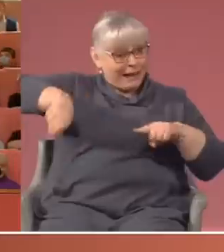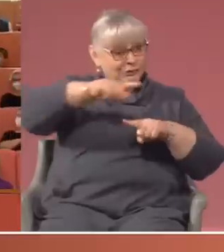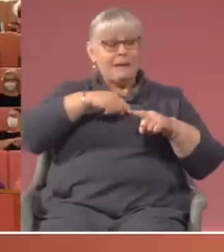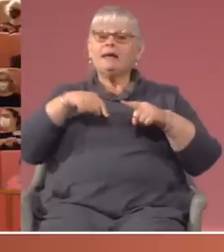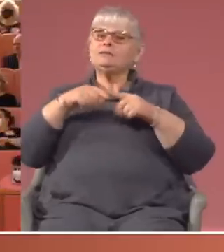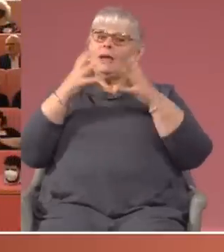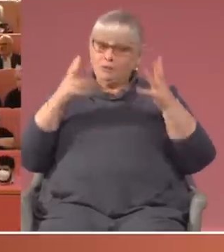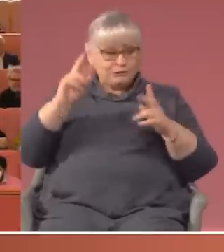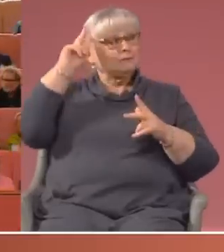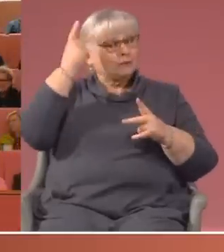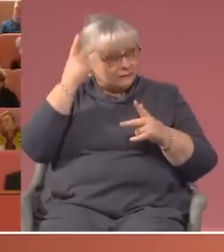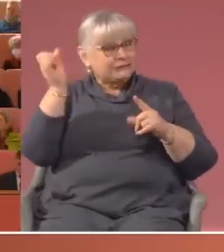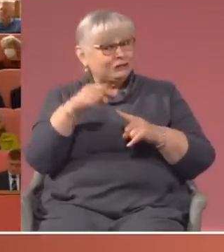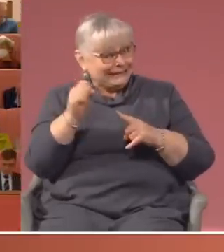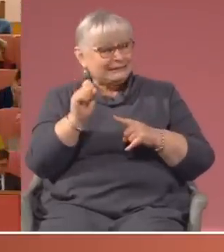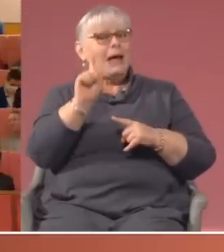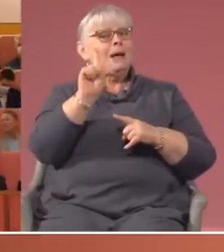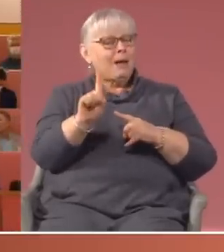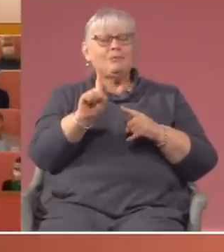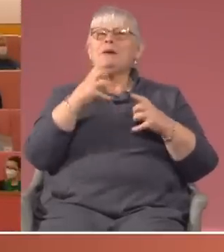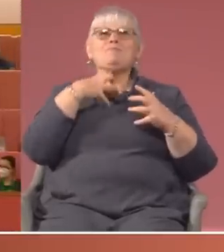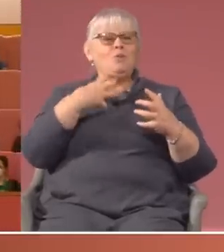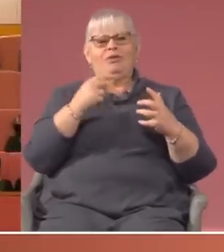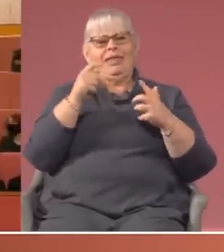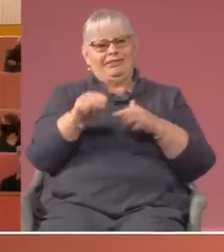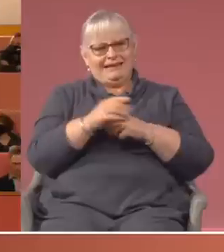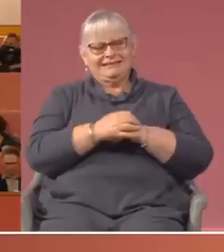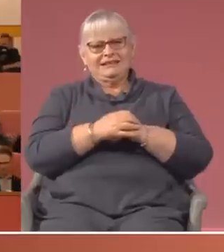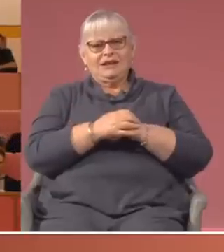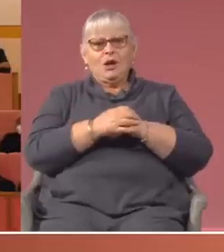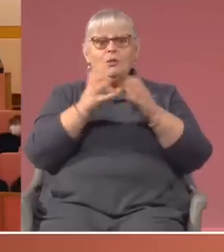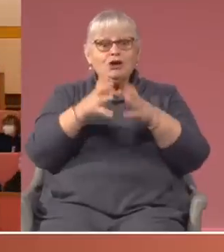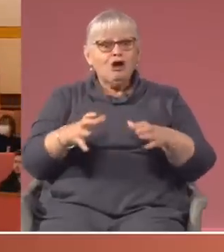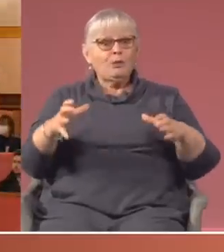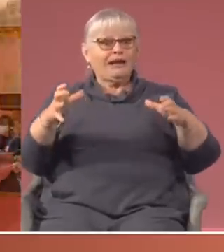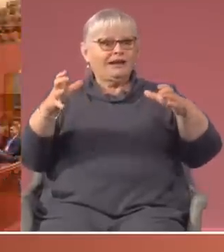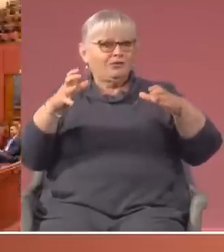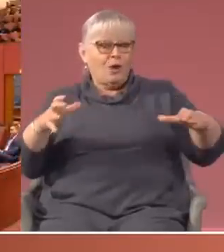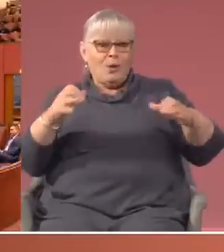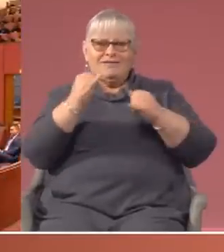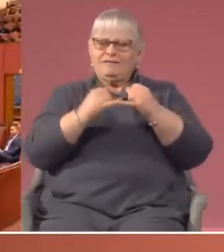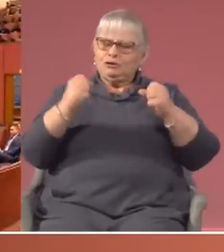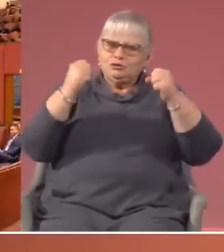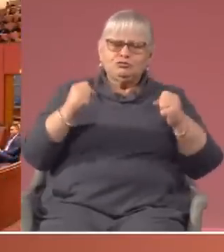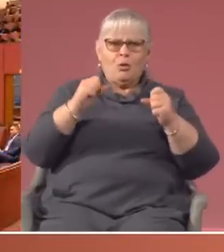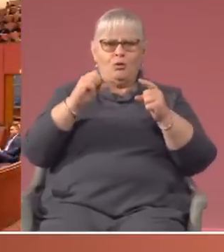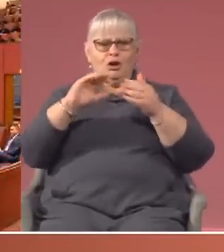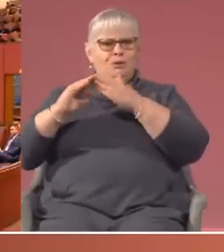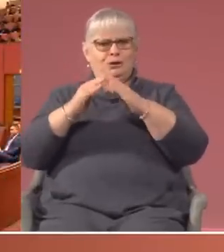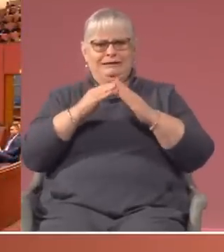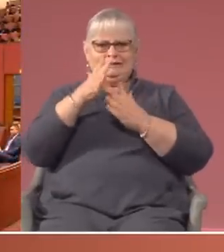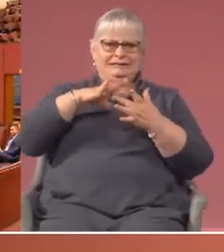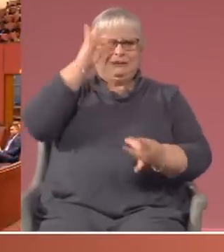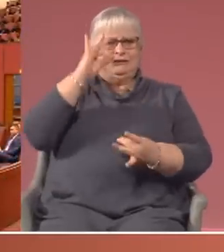politicians, but we're also so much more than that. We're a growing city with a strong community spirit, built